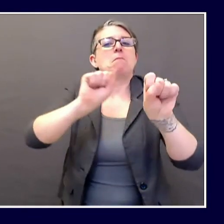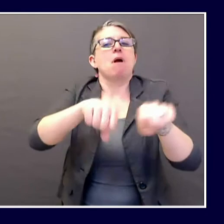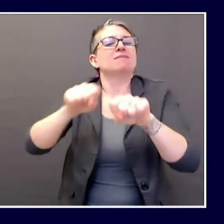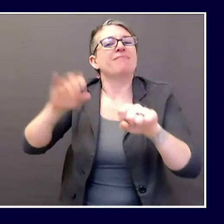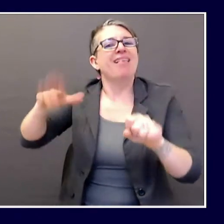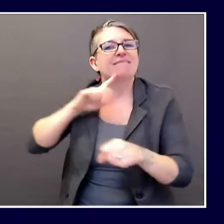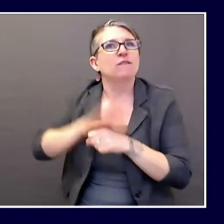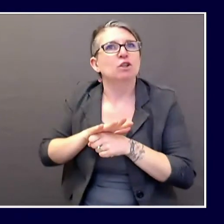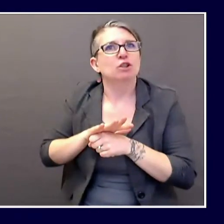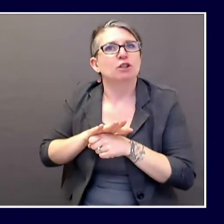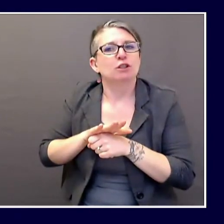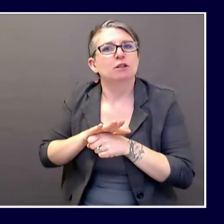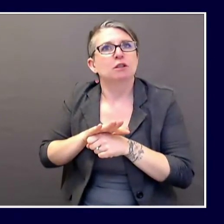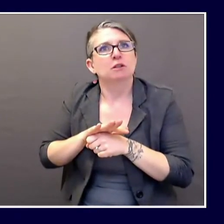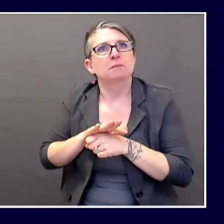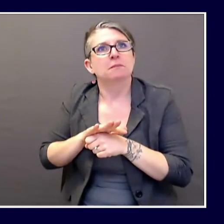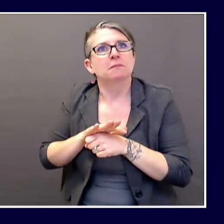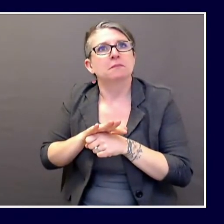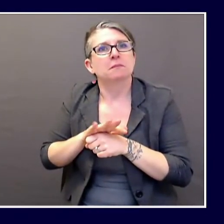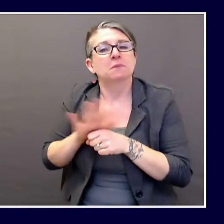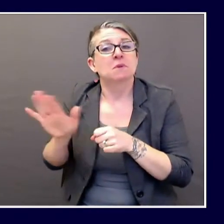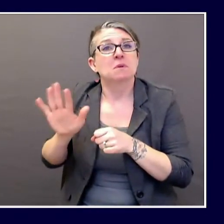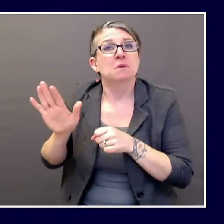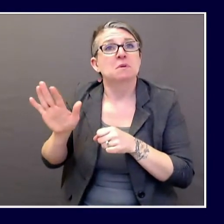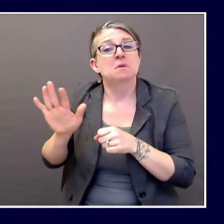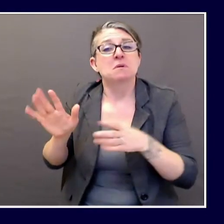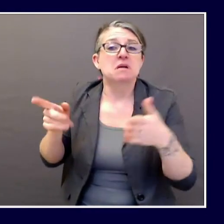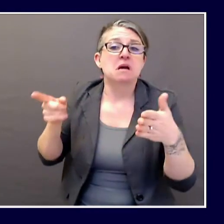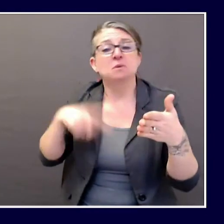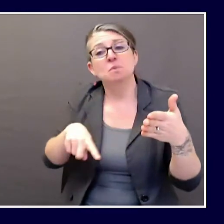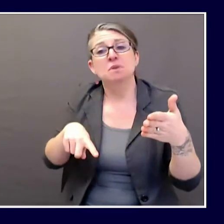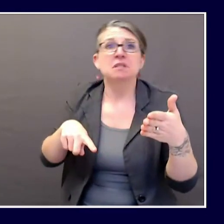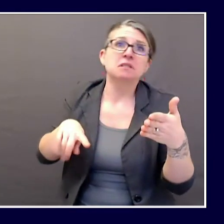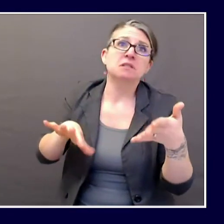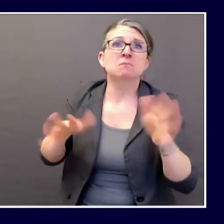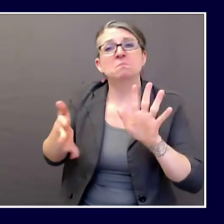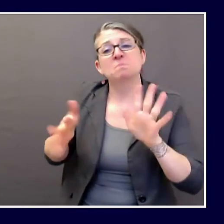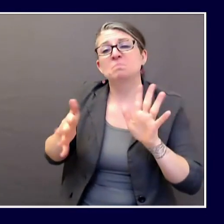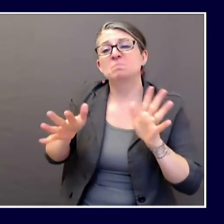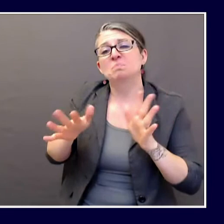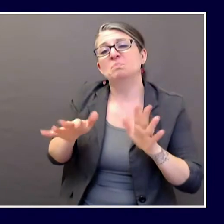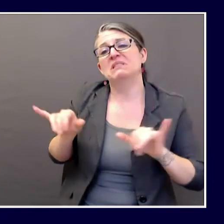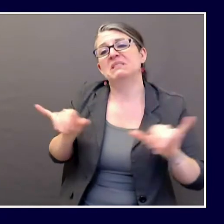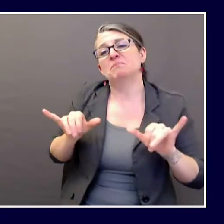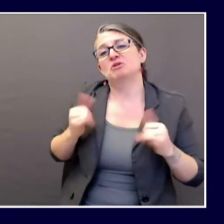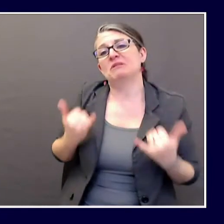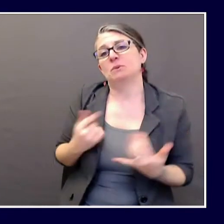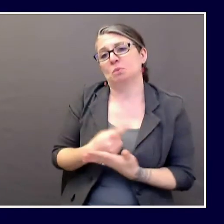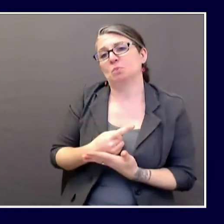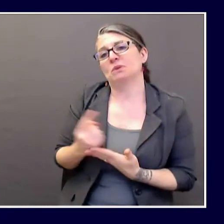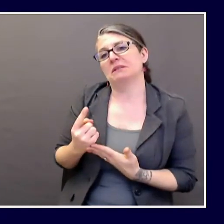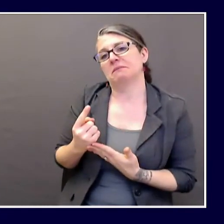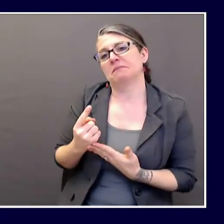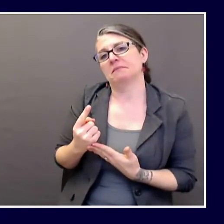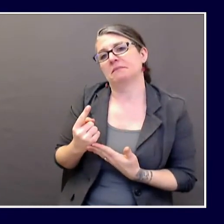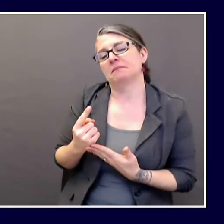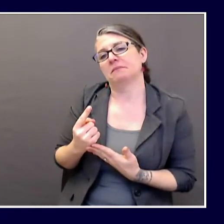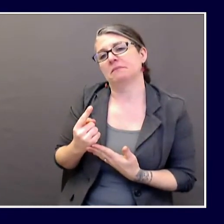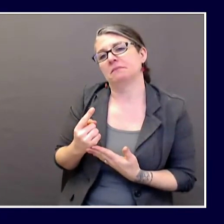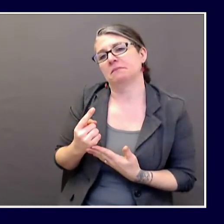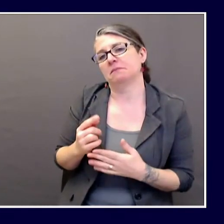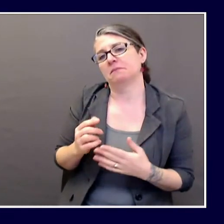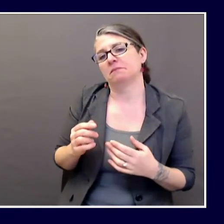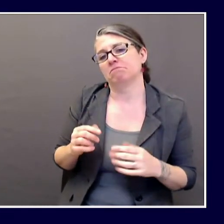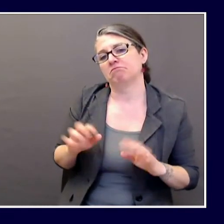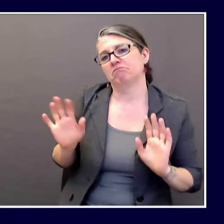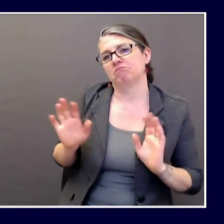supply is thought to look very similar to this week's supply, which is to say there may not even